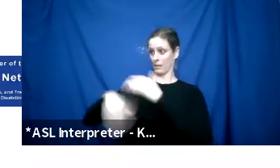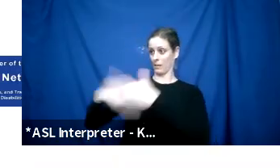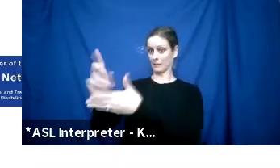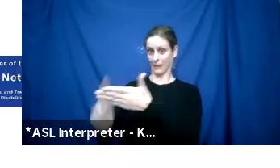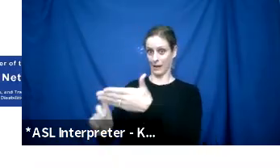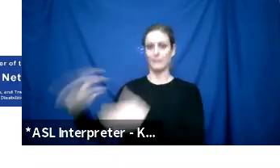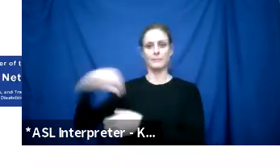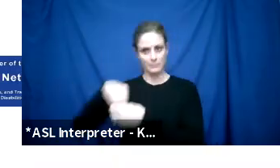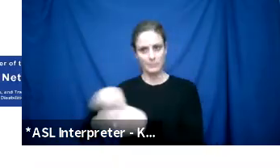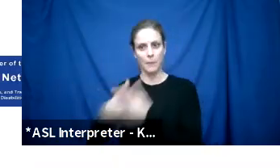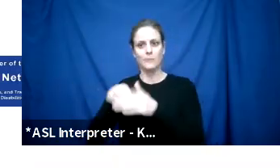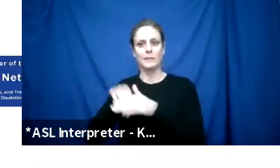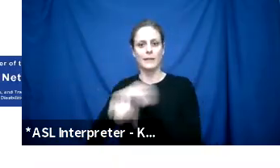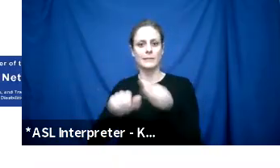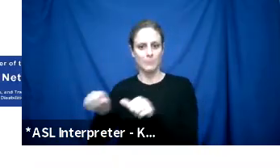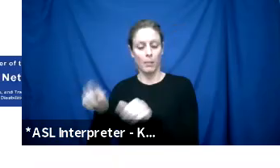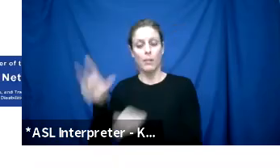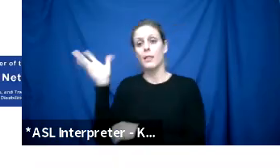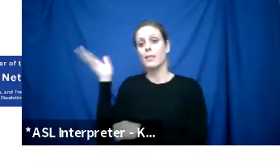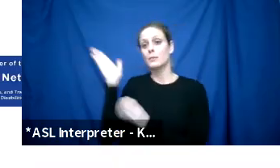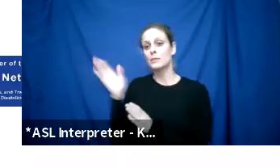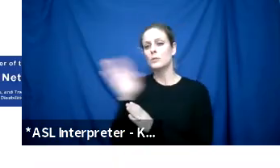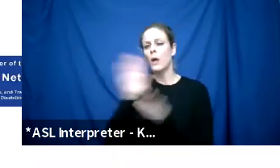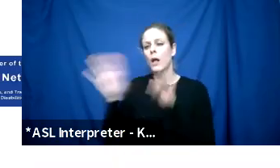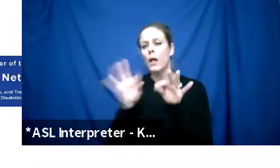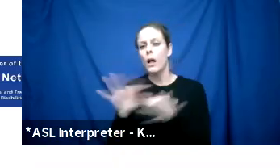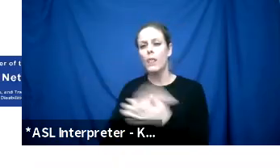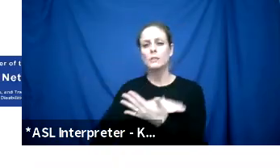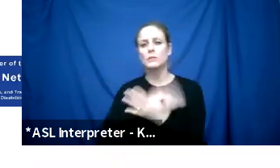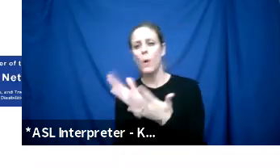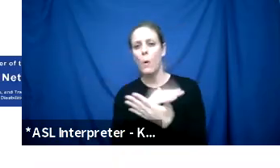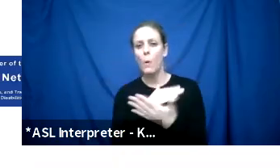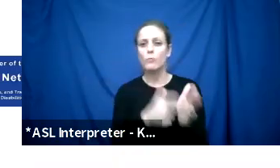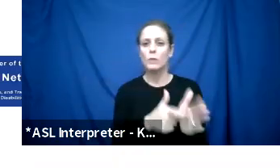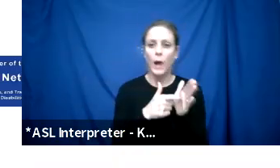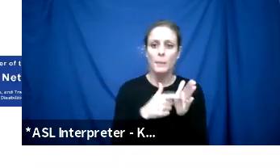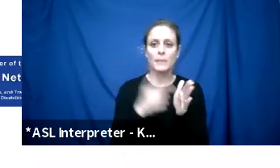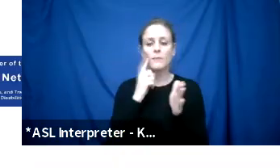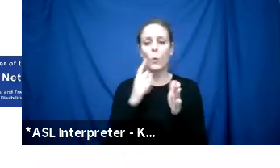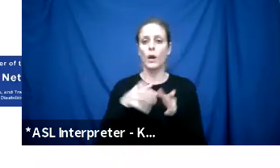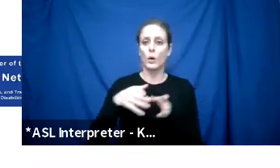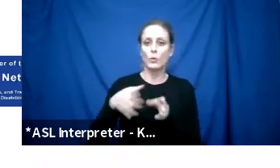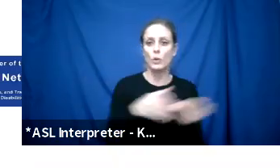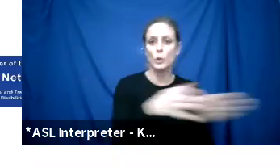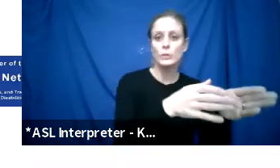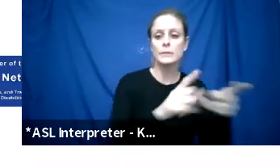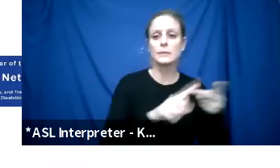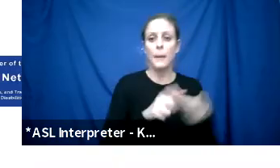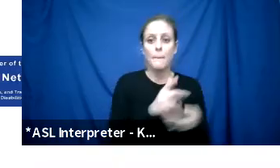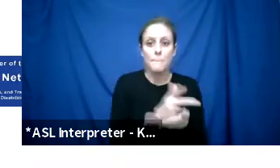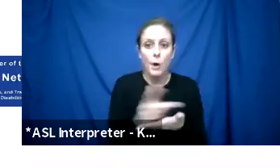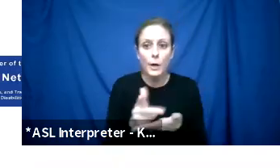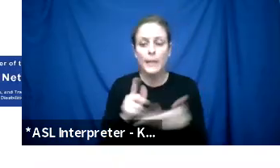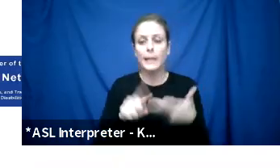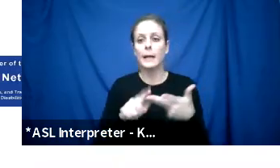will review the scoping and technical requirements for accessible routes, parking at specialized facilities, patient rooms